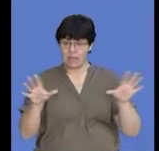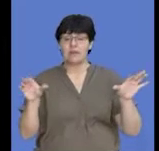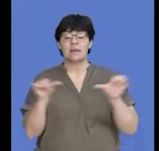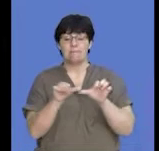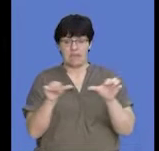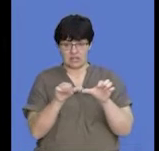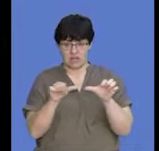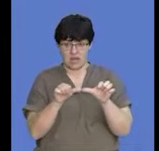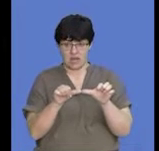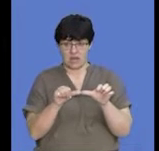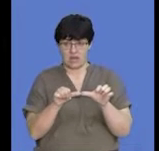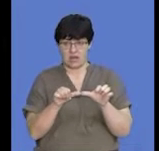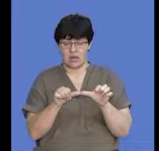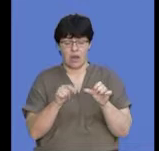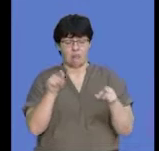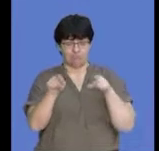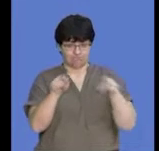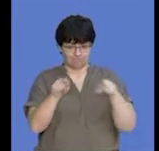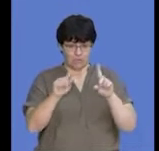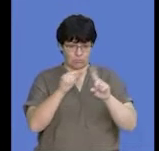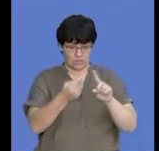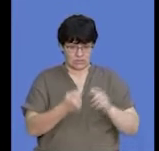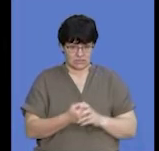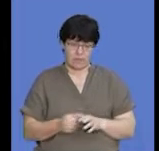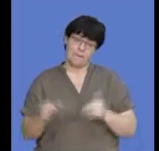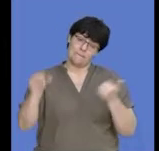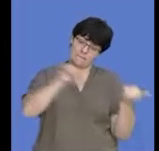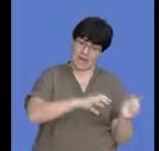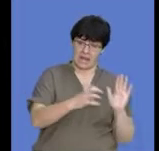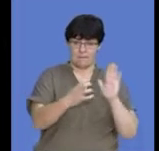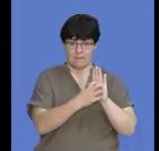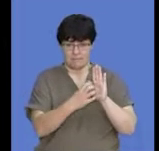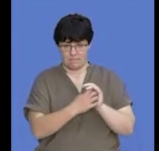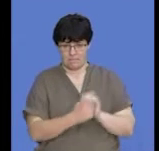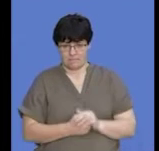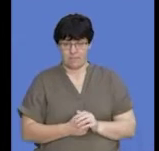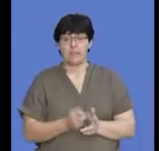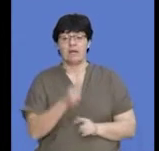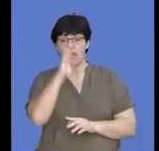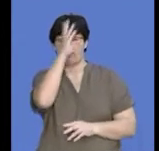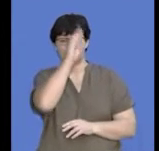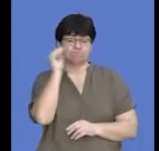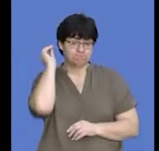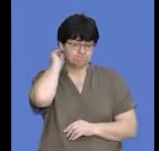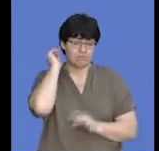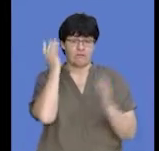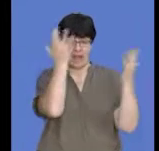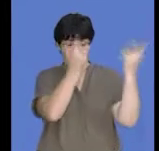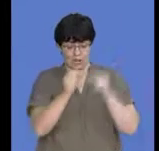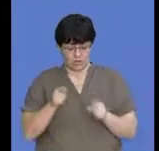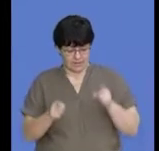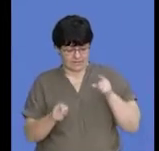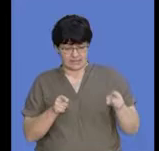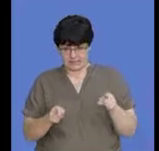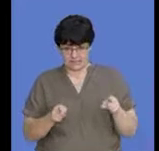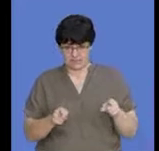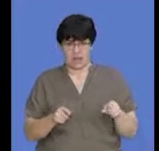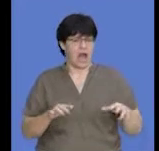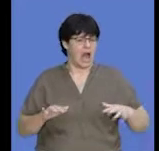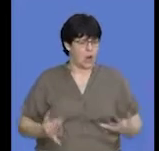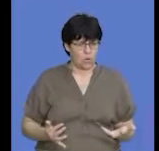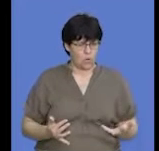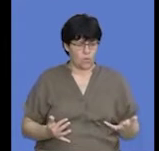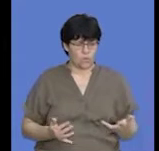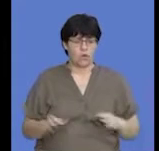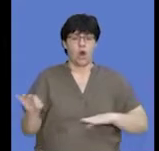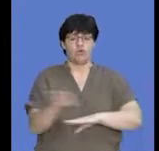the distance between the 2 points. I'm going to go back to the map and note the following. When I calculate that distance, it's as follows.